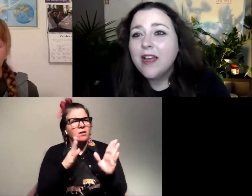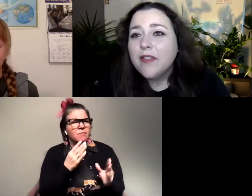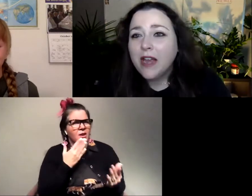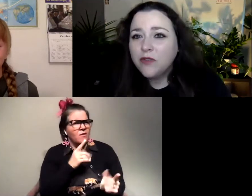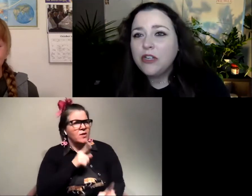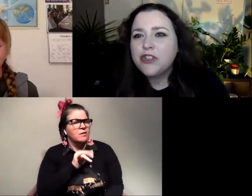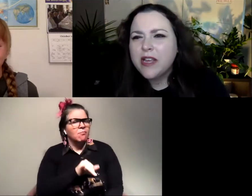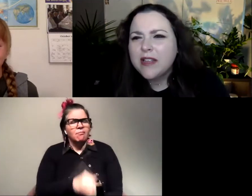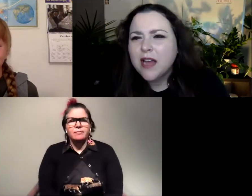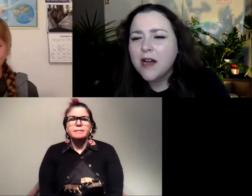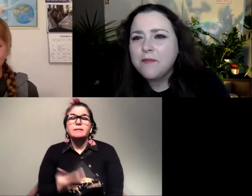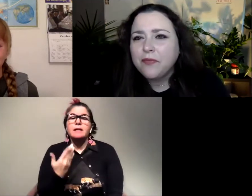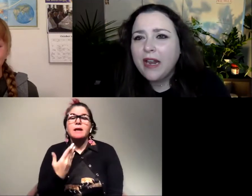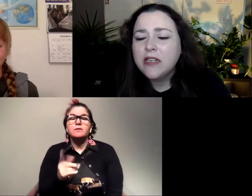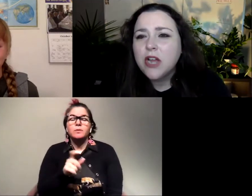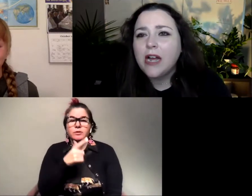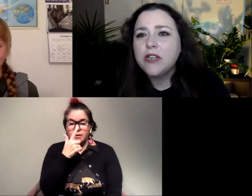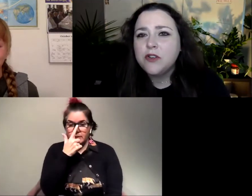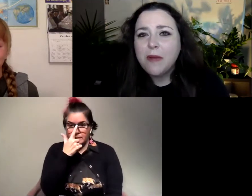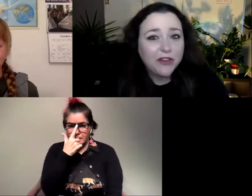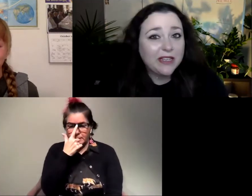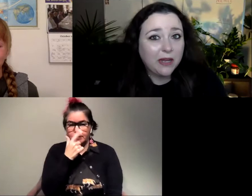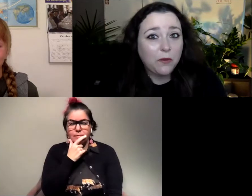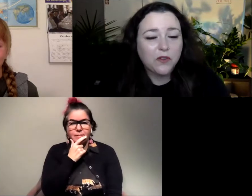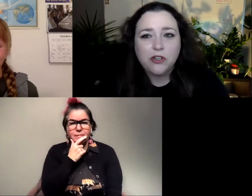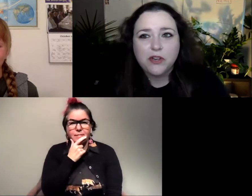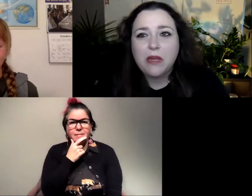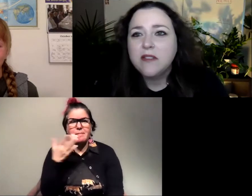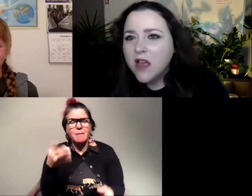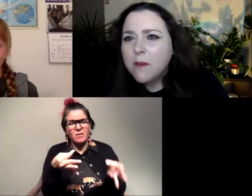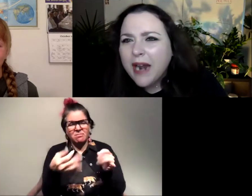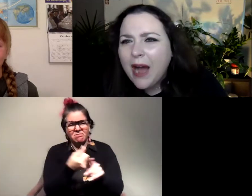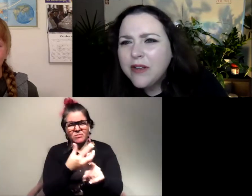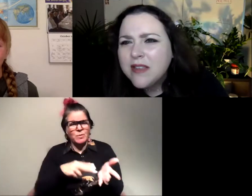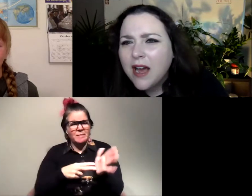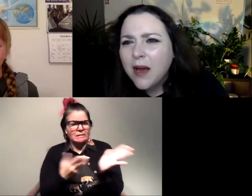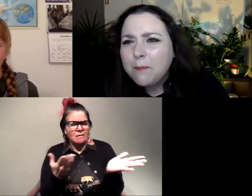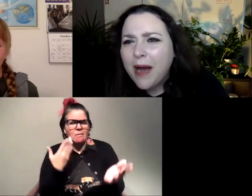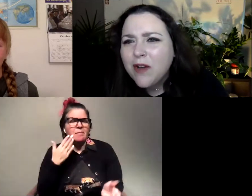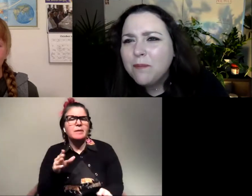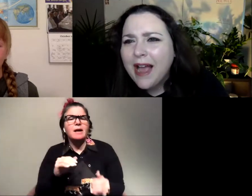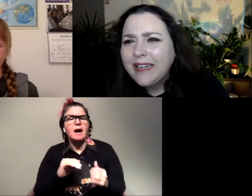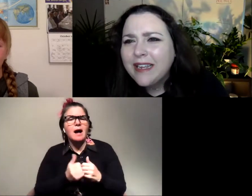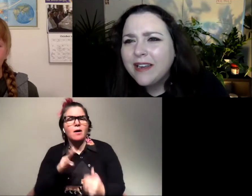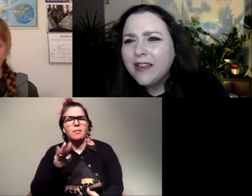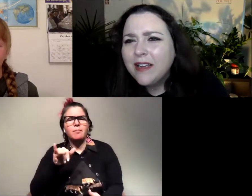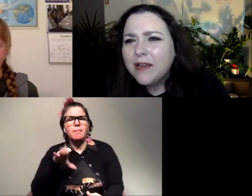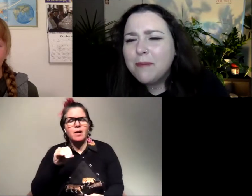that. The next question is, and you may have to explain what this question means, but how does